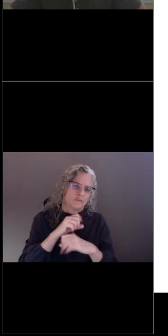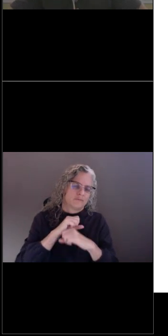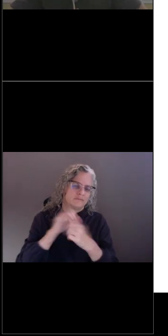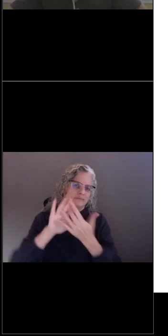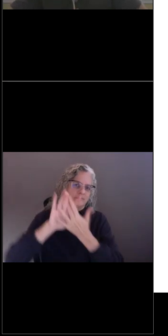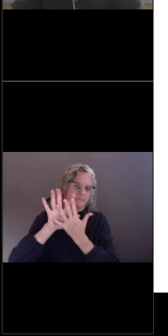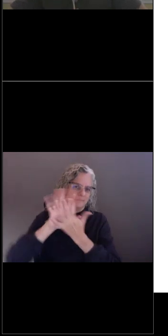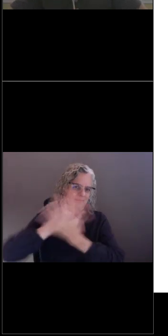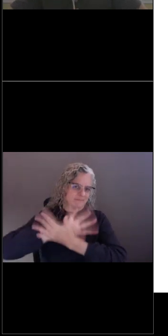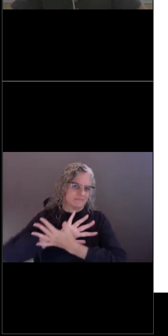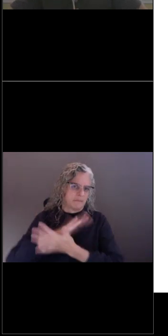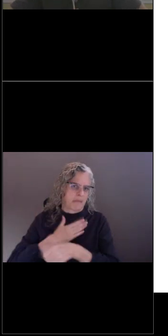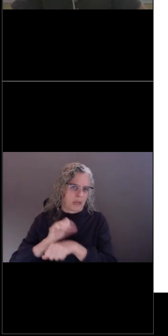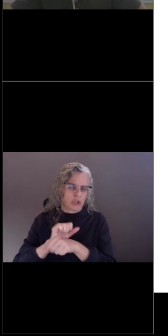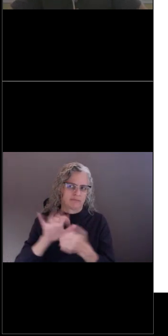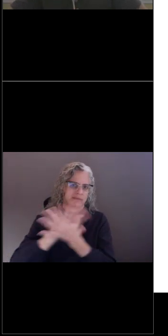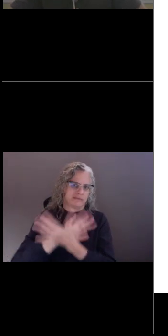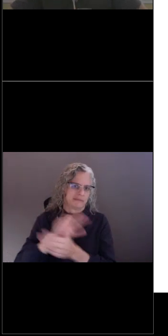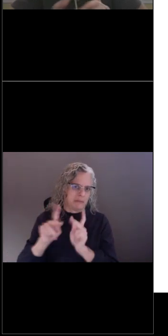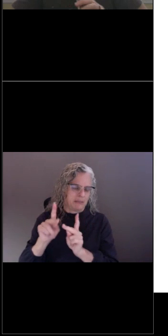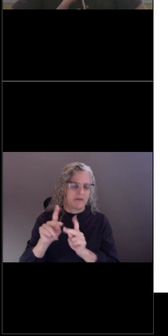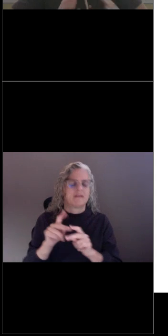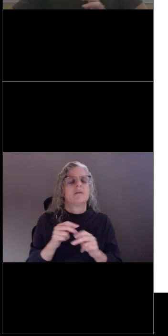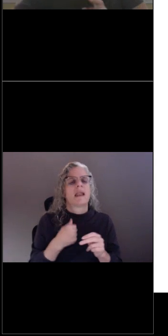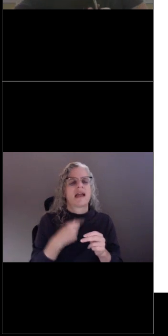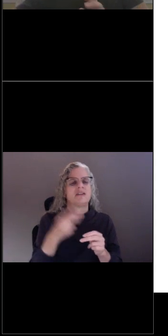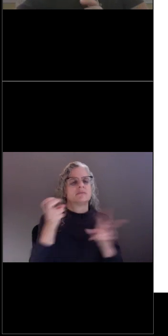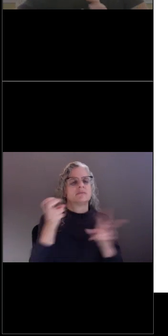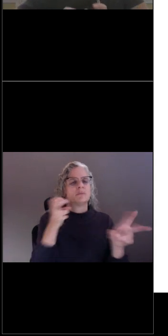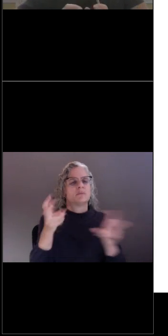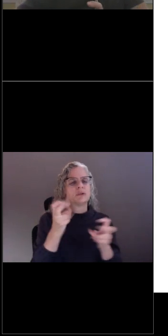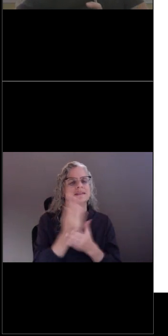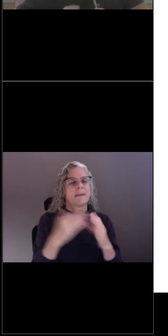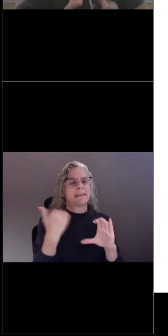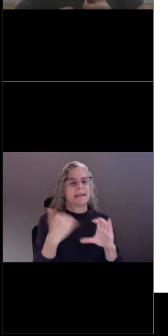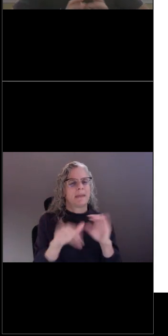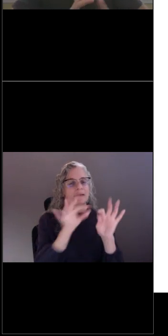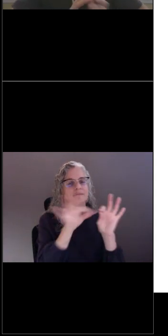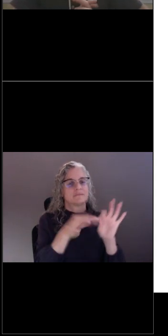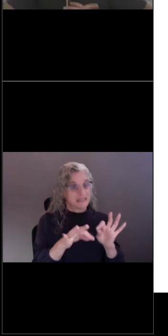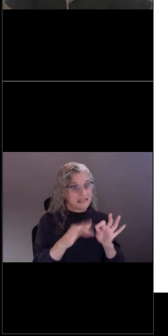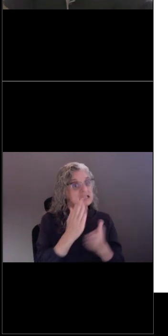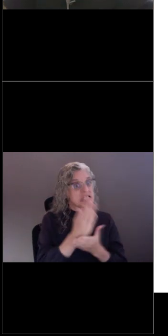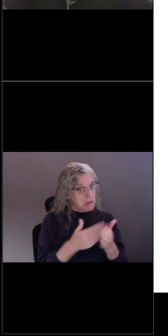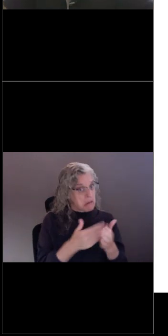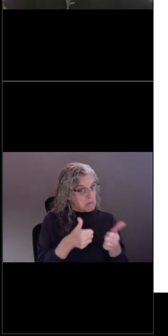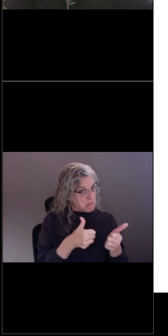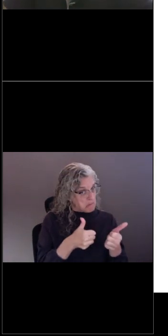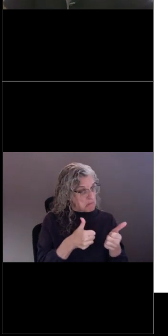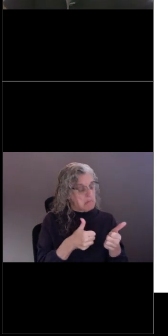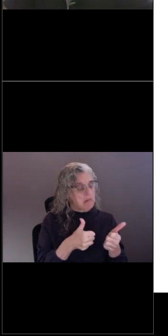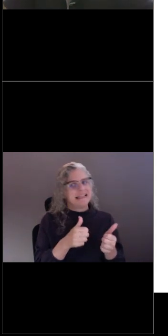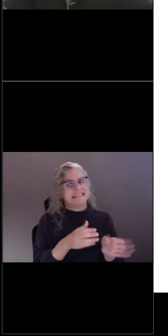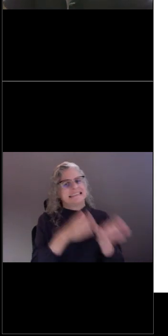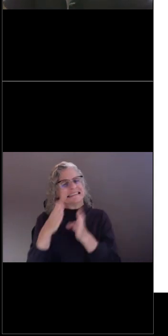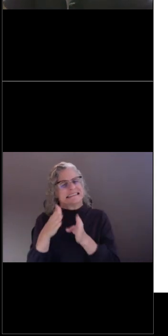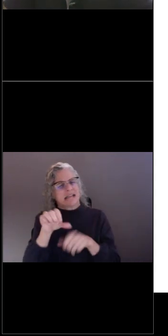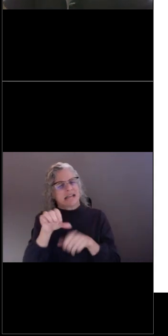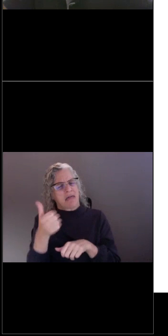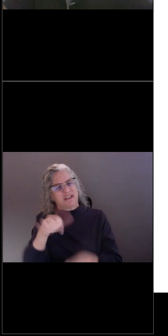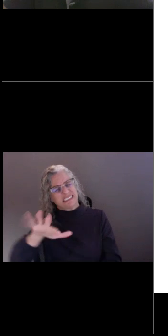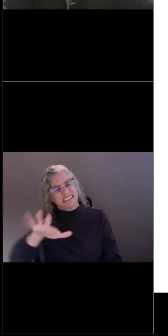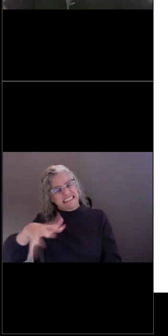some excerpts of different emails that I've received, where we can see sometimes people are doing pretty well, sometimes they could do a little bit better.